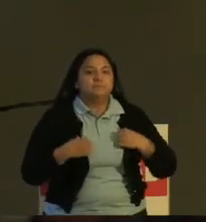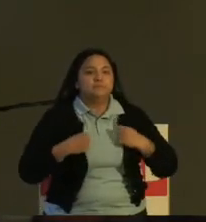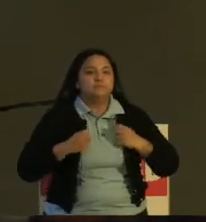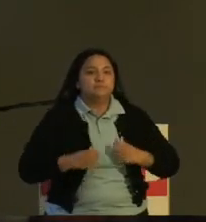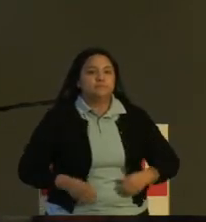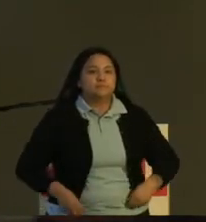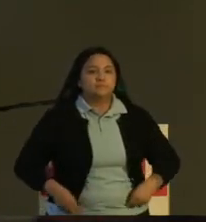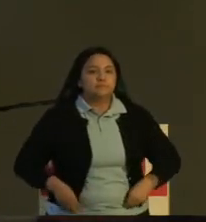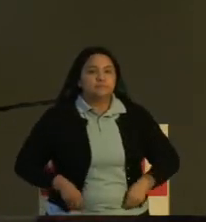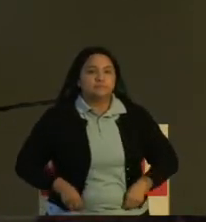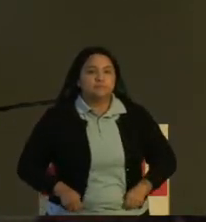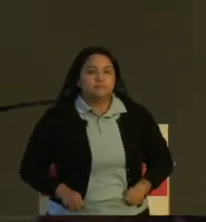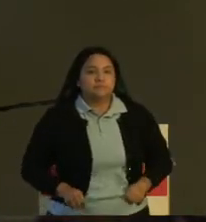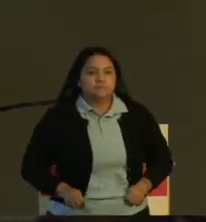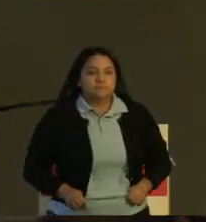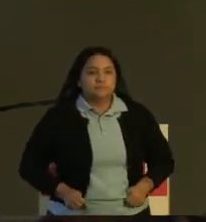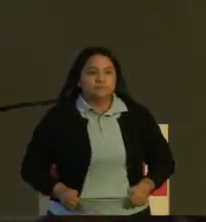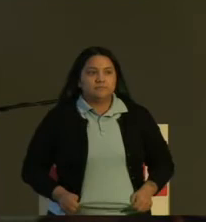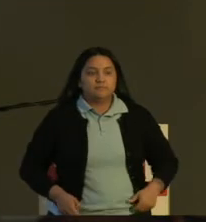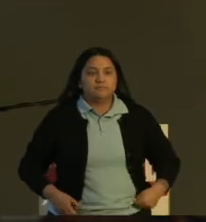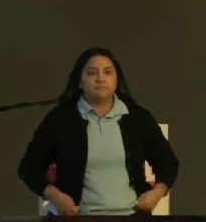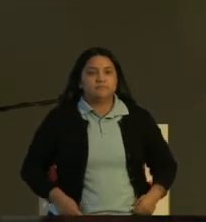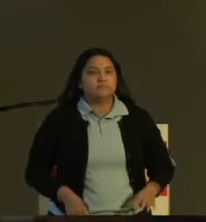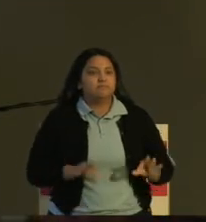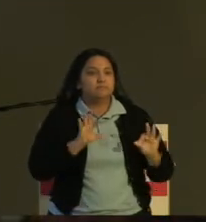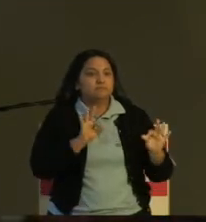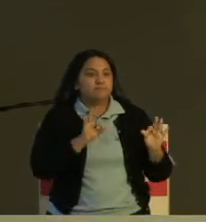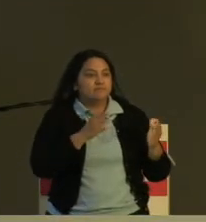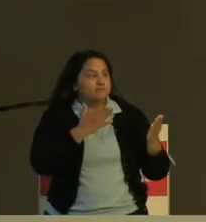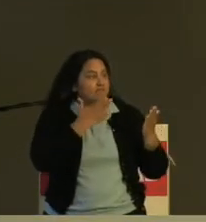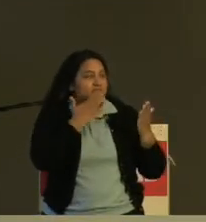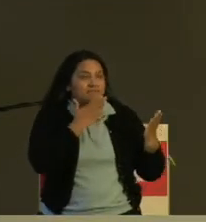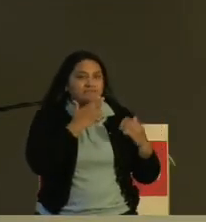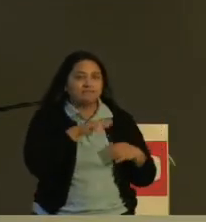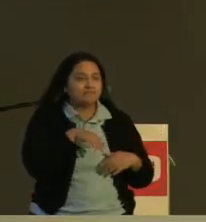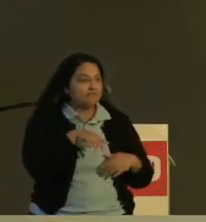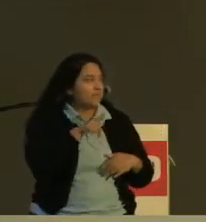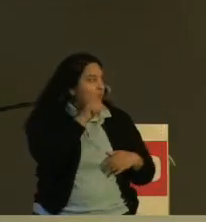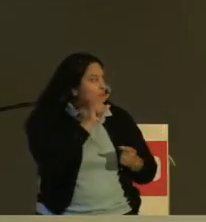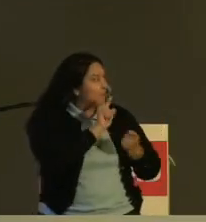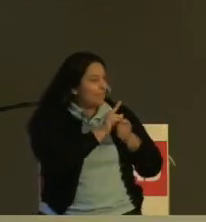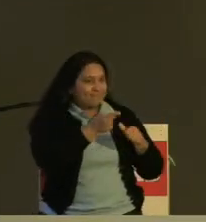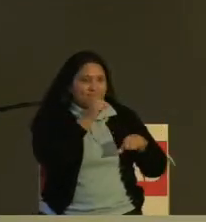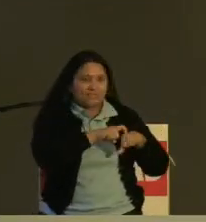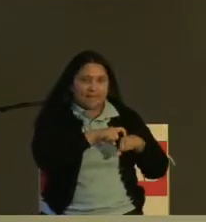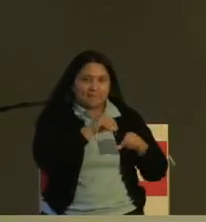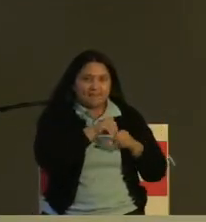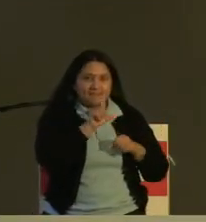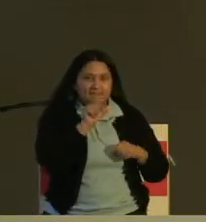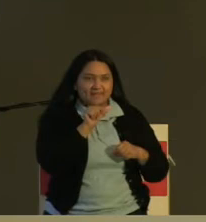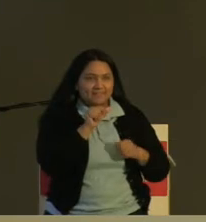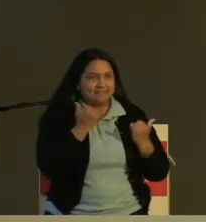And thank you, of course, Louise, who I knew in my first incarnation in Los Angeles. It feels like the return